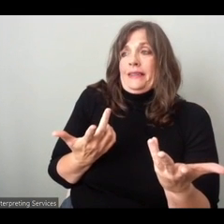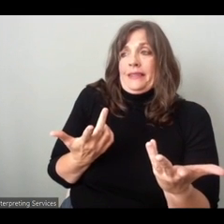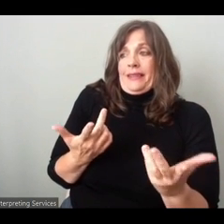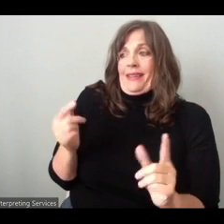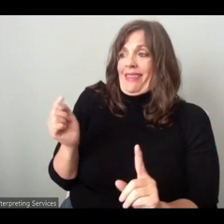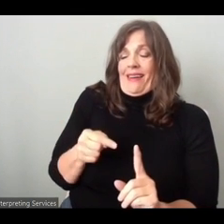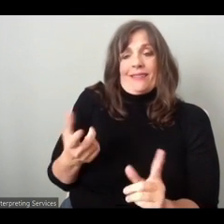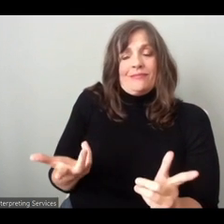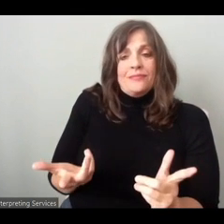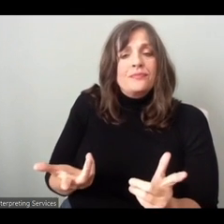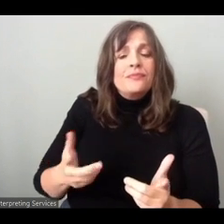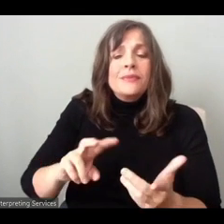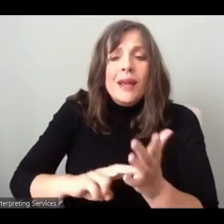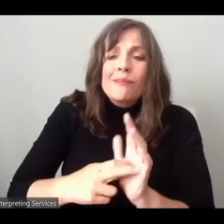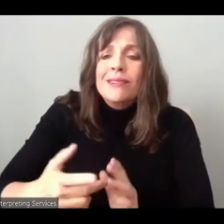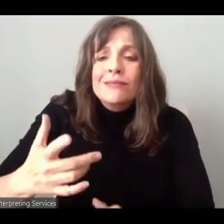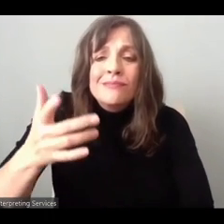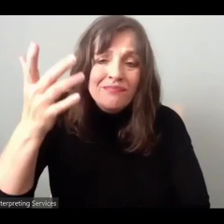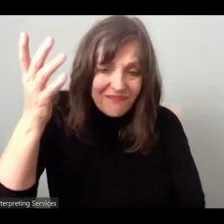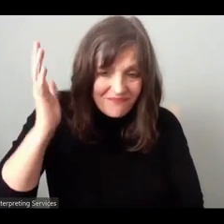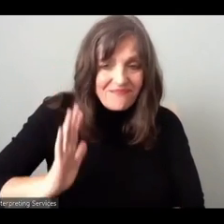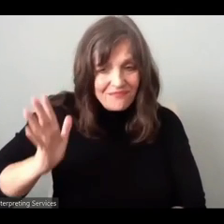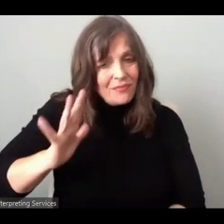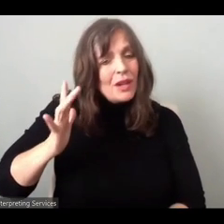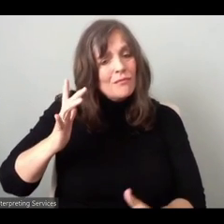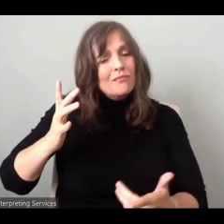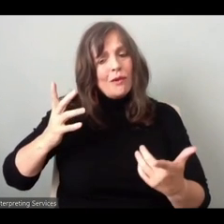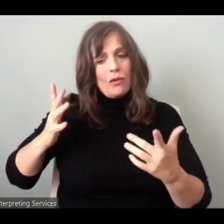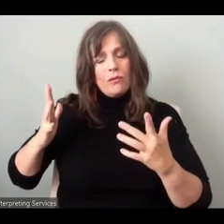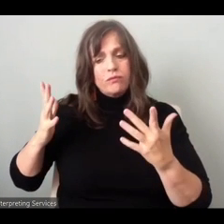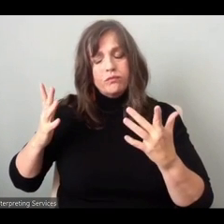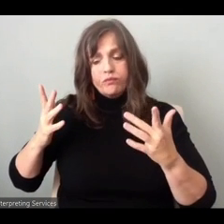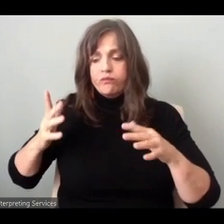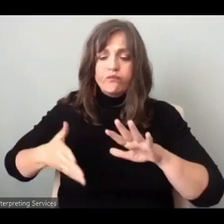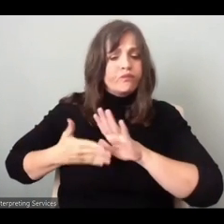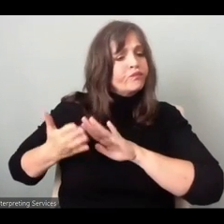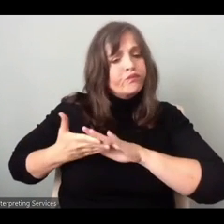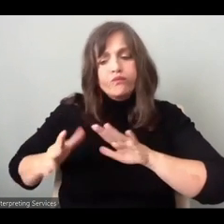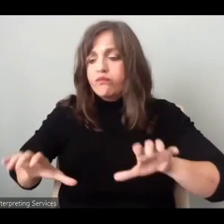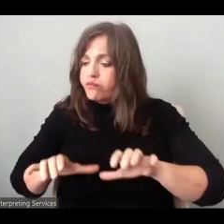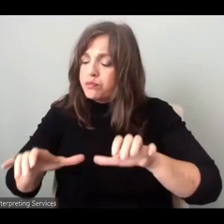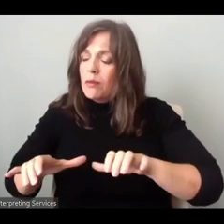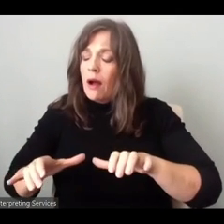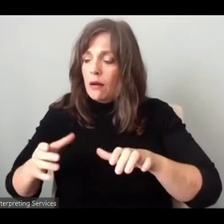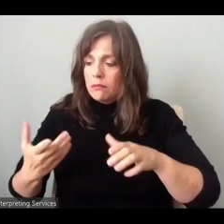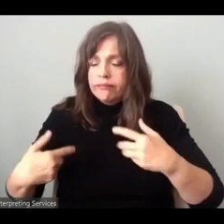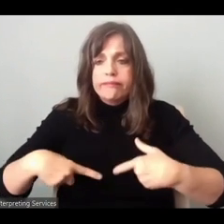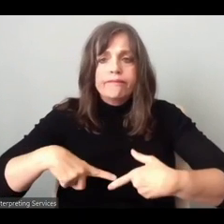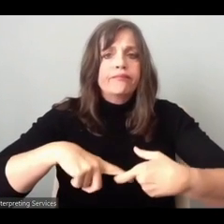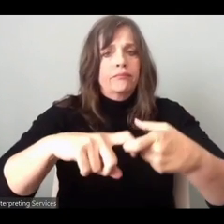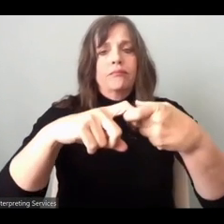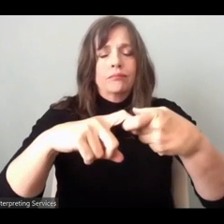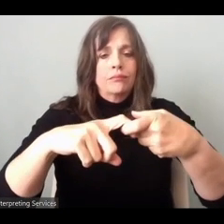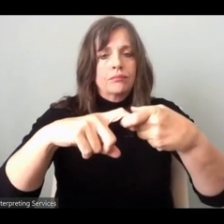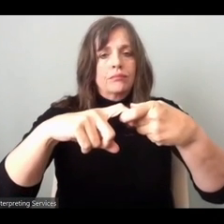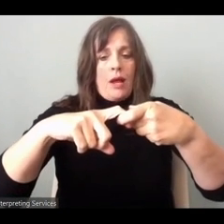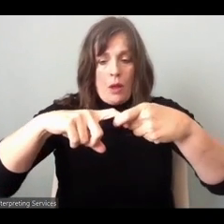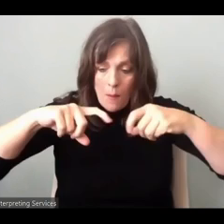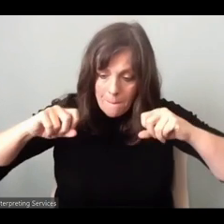when we're able to be on the other side of this. And so the impact on lodging tax, sales